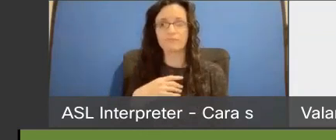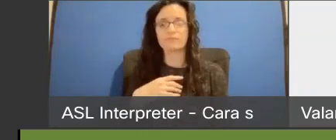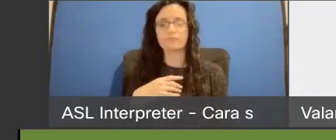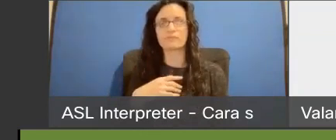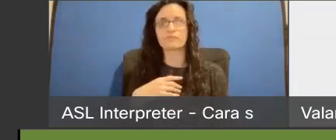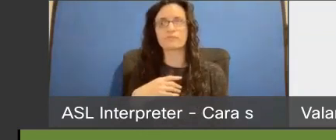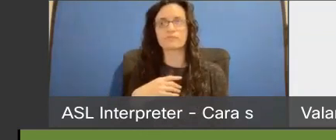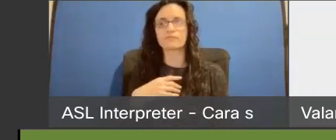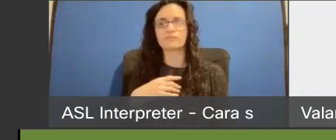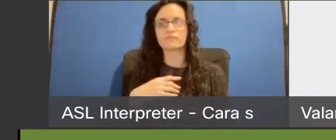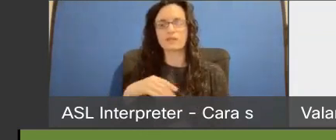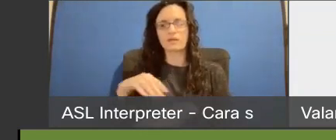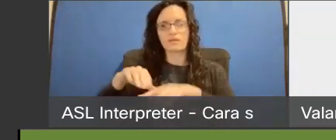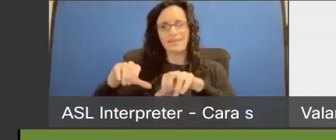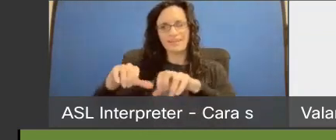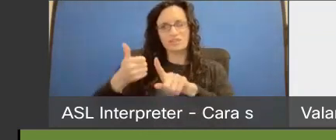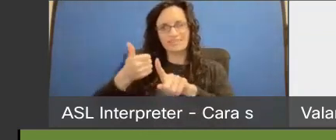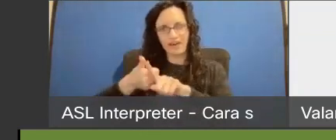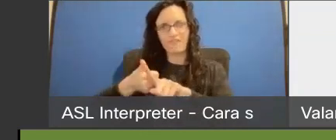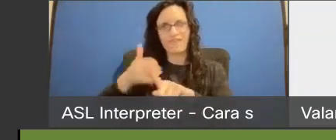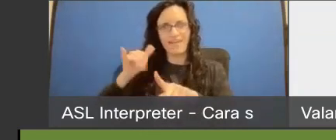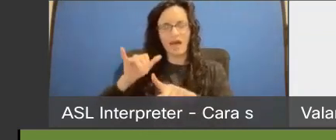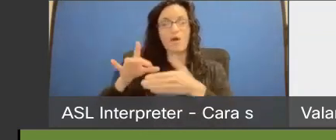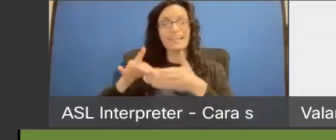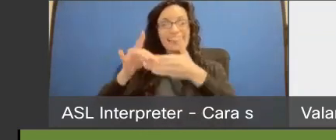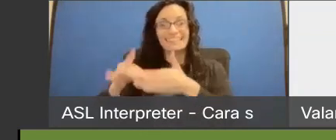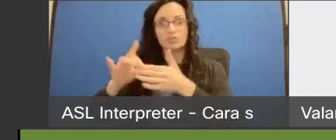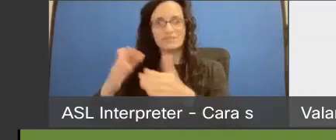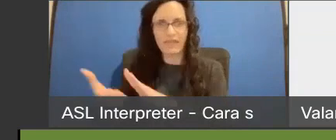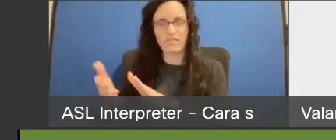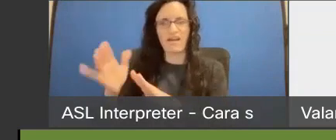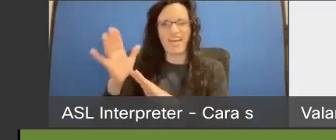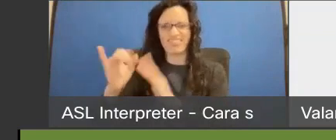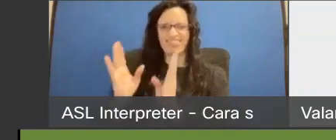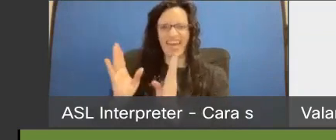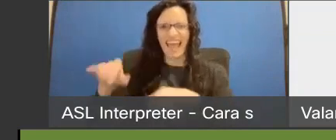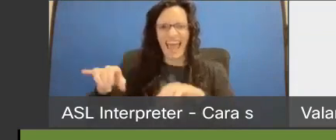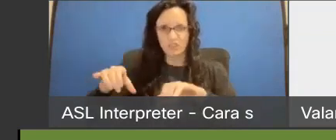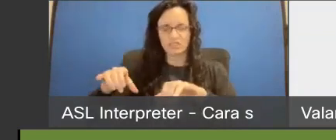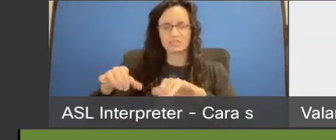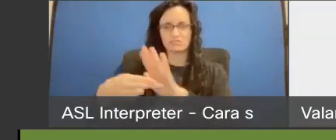action itself that would lead to the death would be the attempt, right?